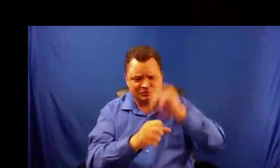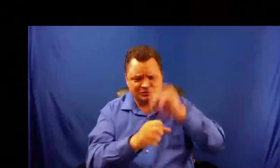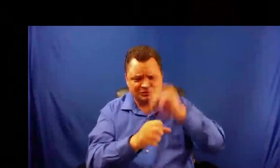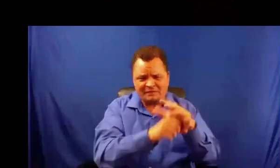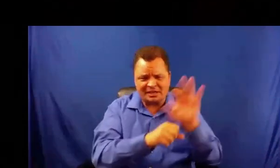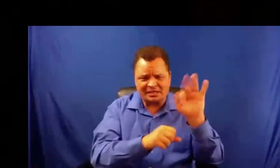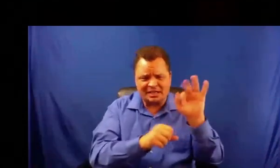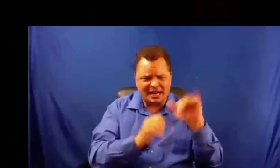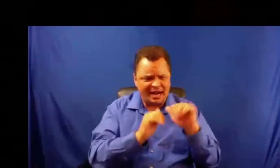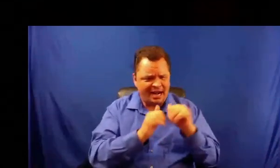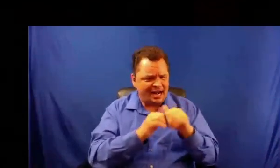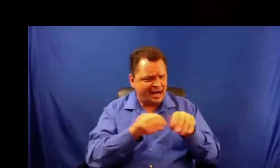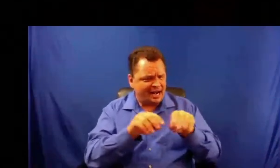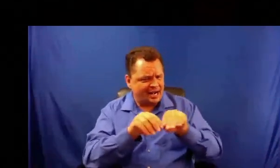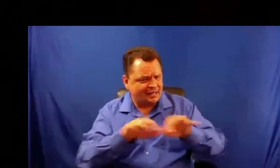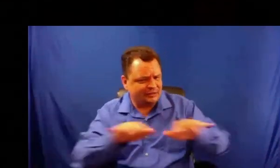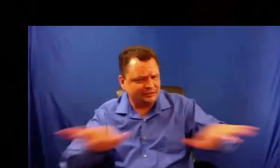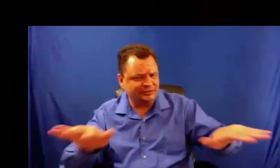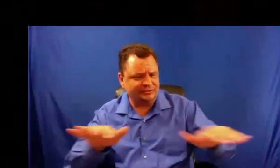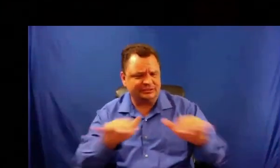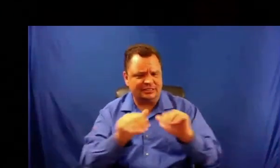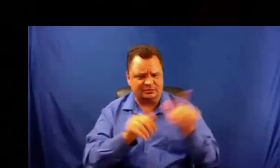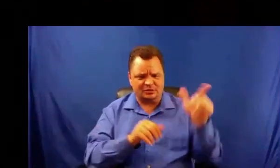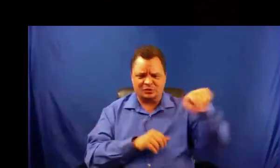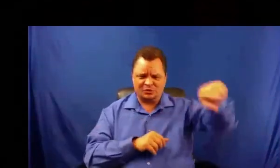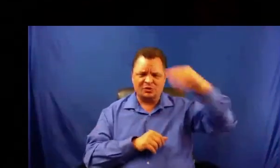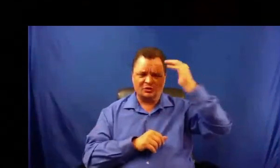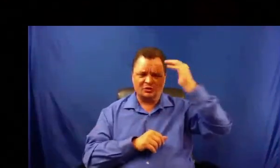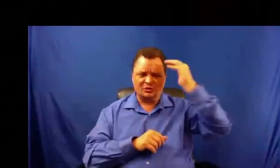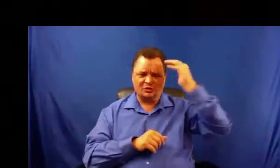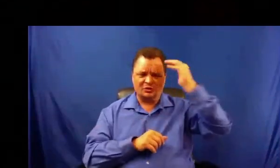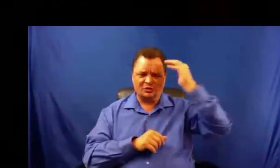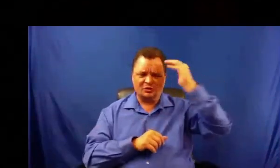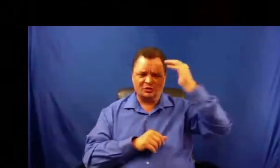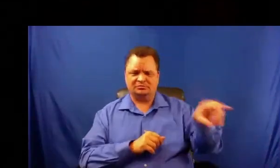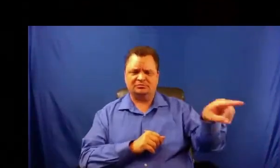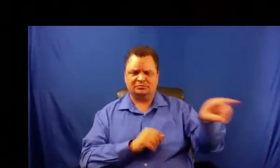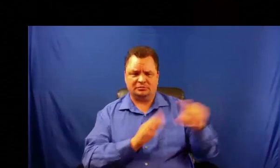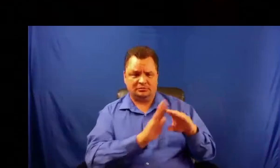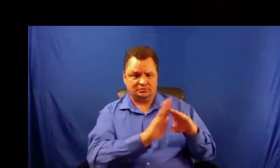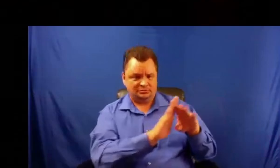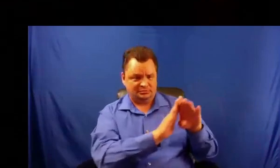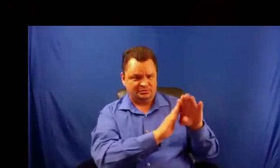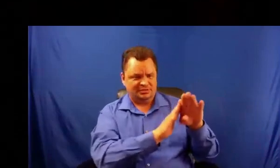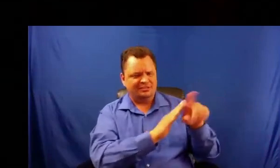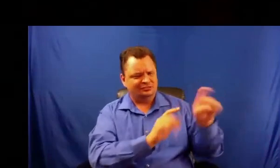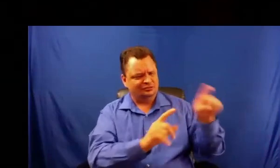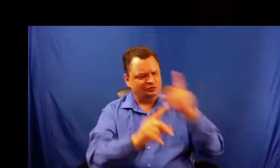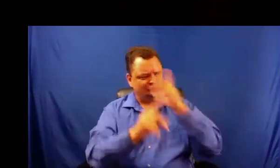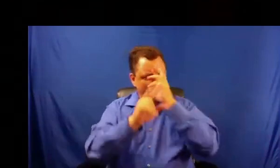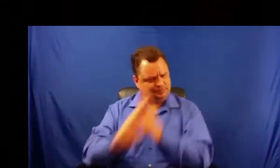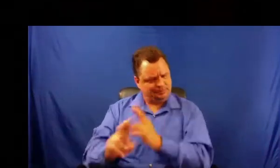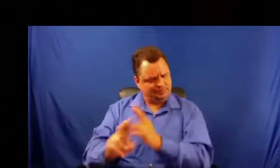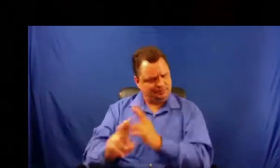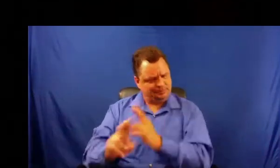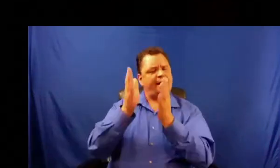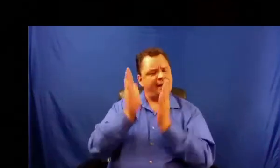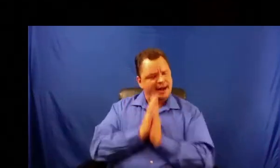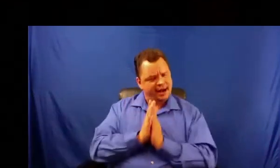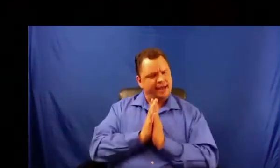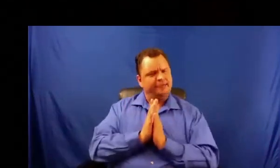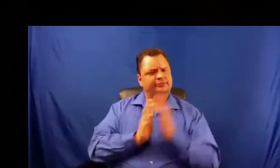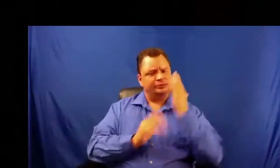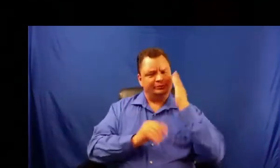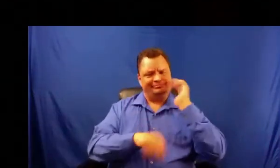You're also aware of the surge in the Delta variant. I respectfully ask you to act on what we know is effective in mitigating the